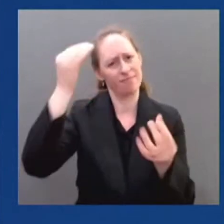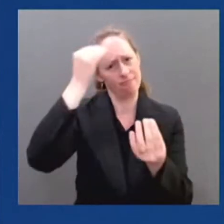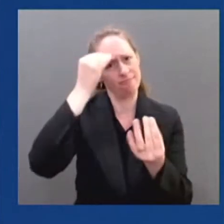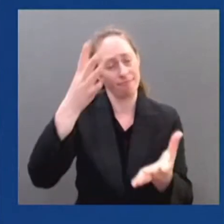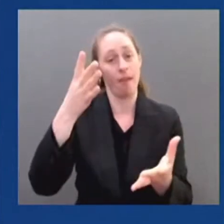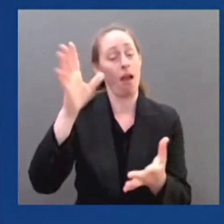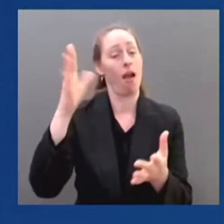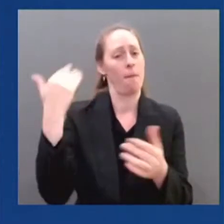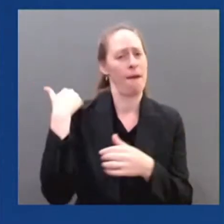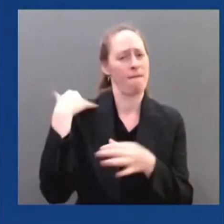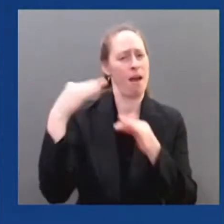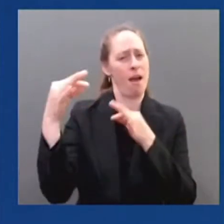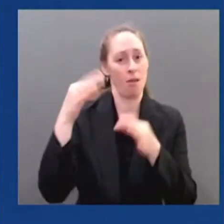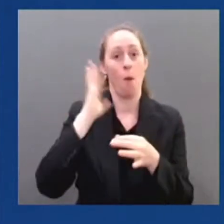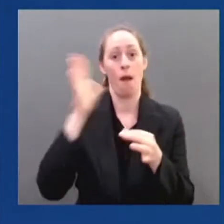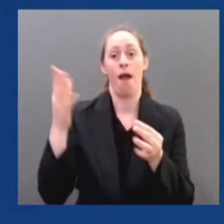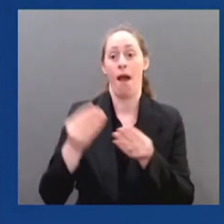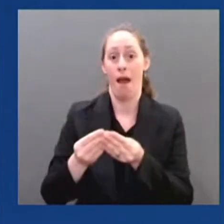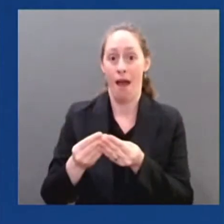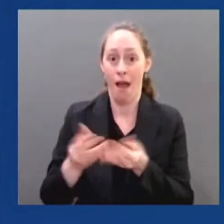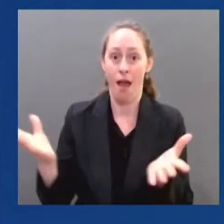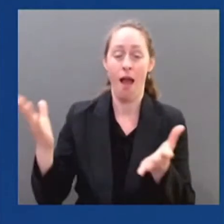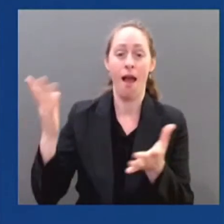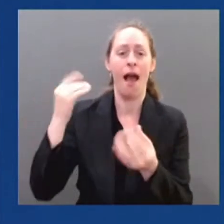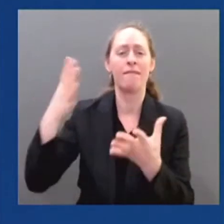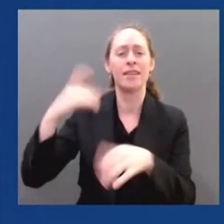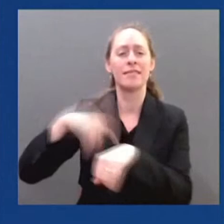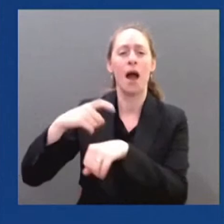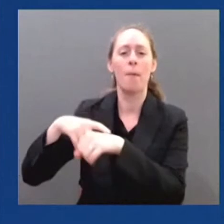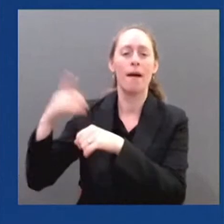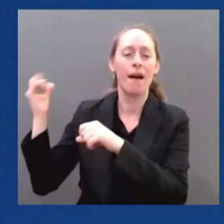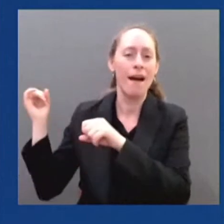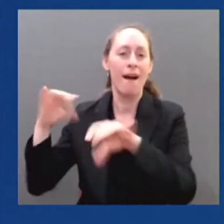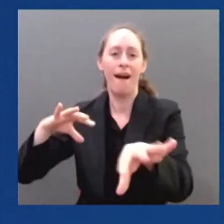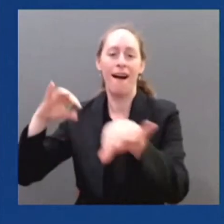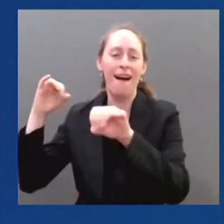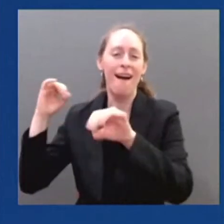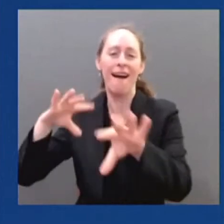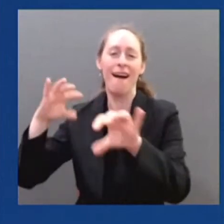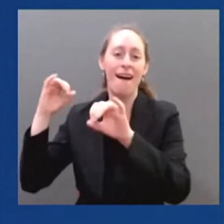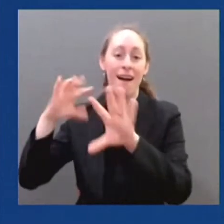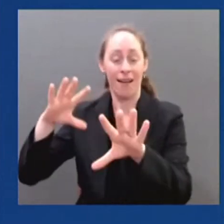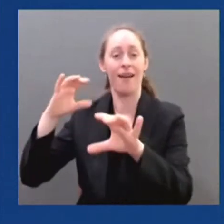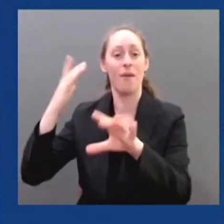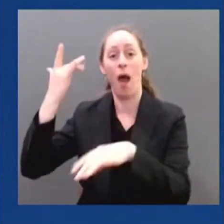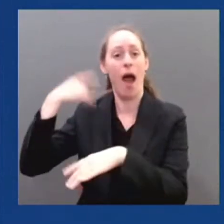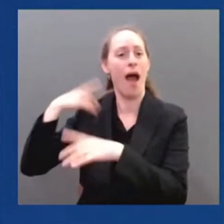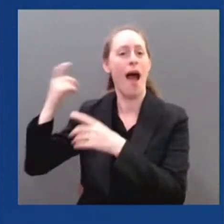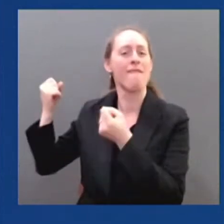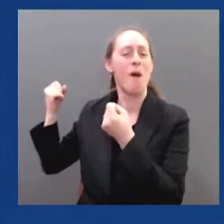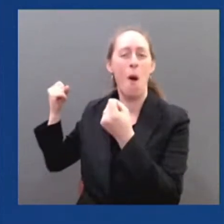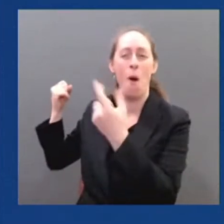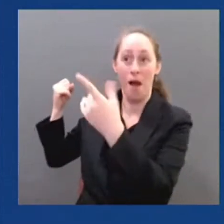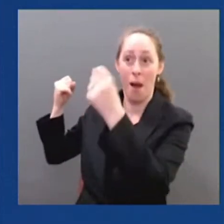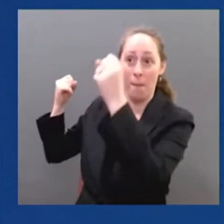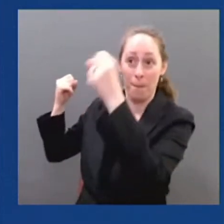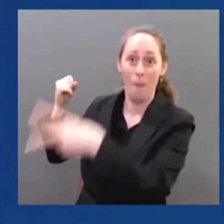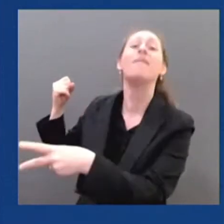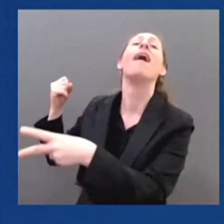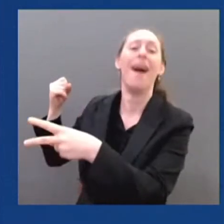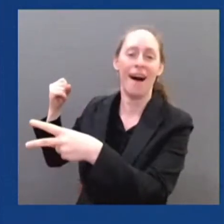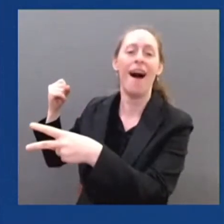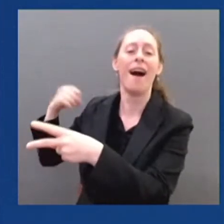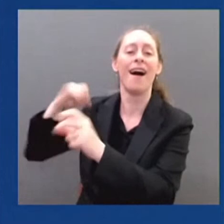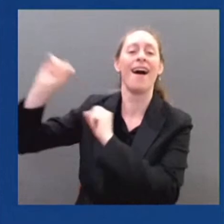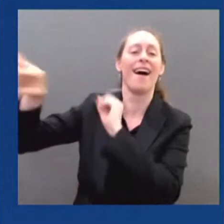vaccines could not be shipped until they were authorized by the FDA on Friday. As of today, I can report that more than 4